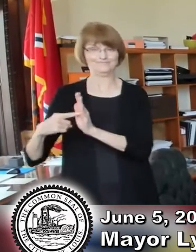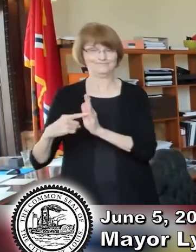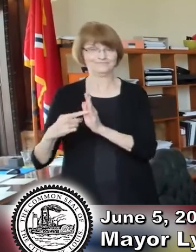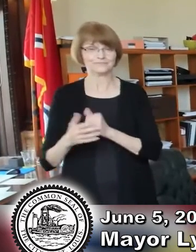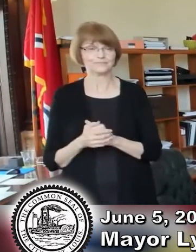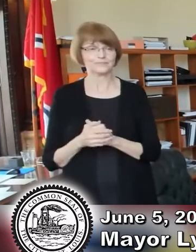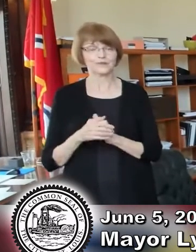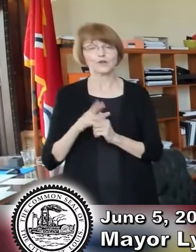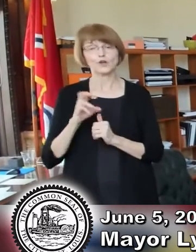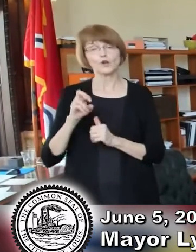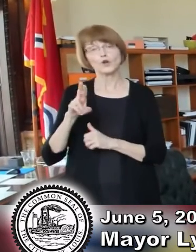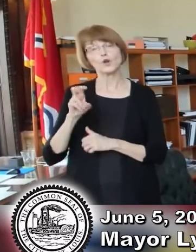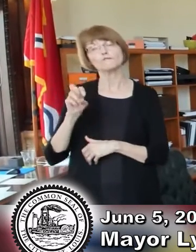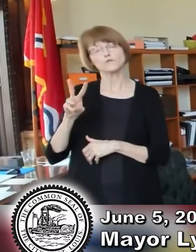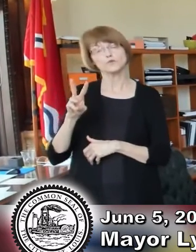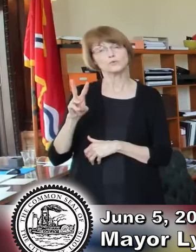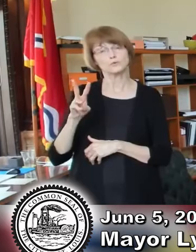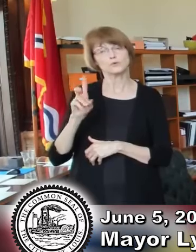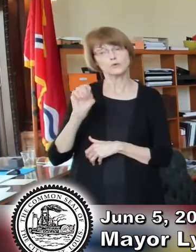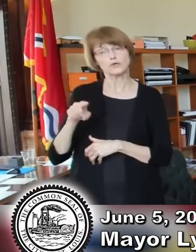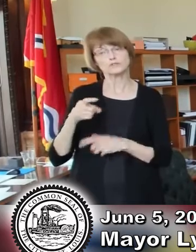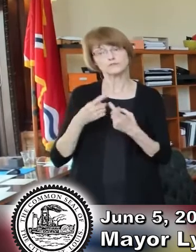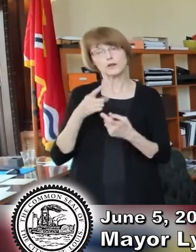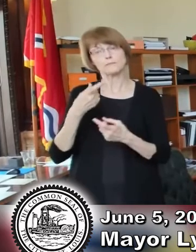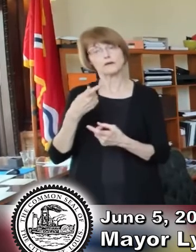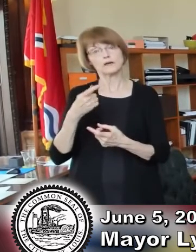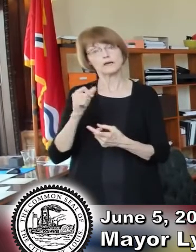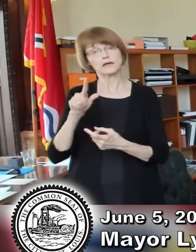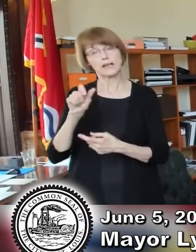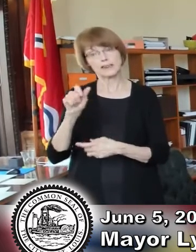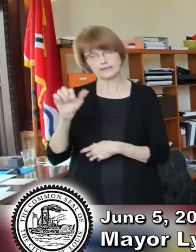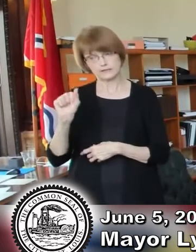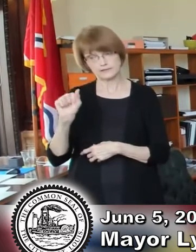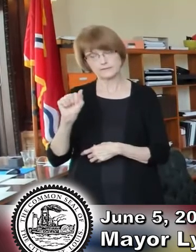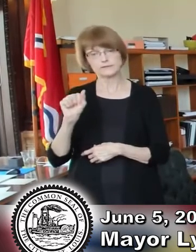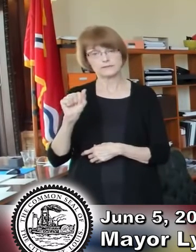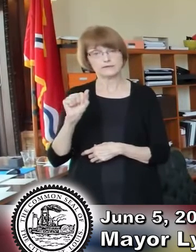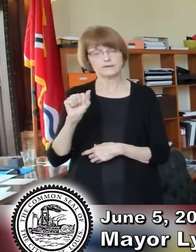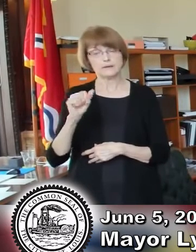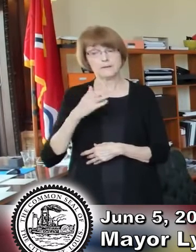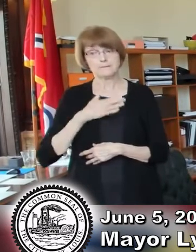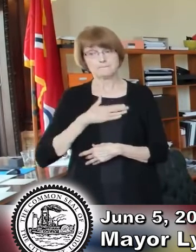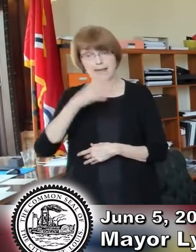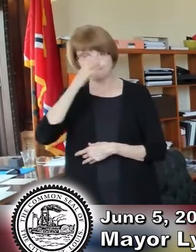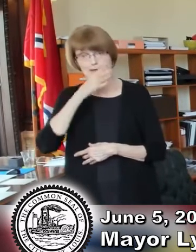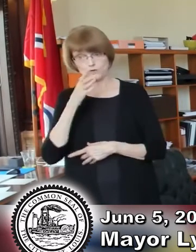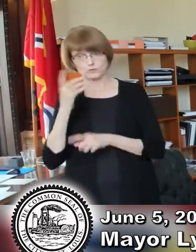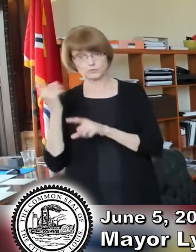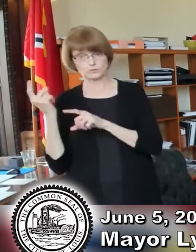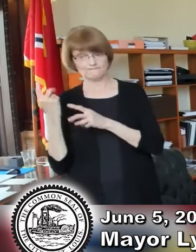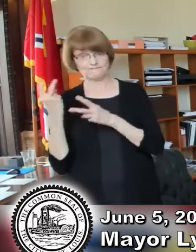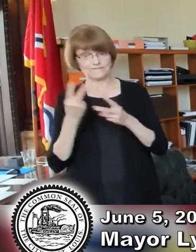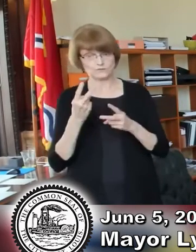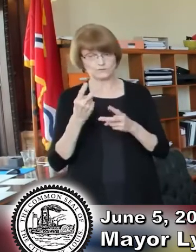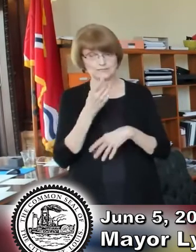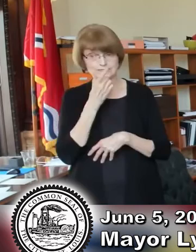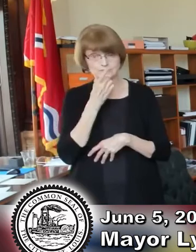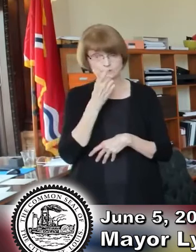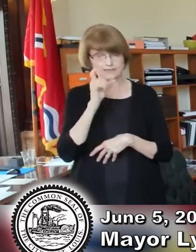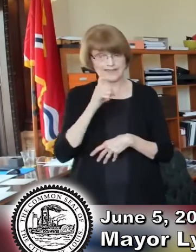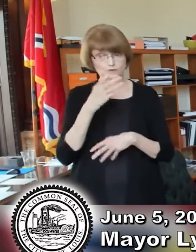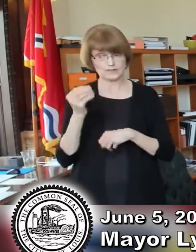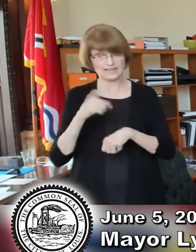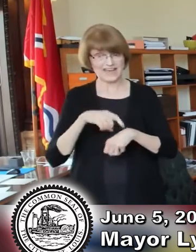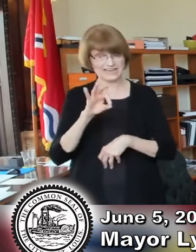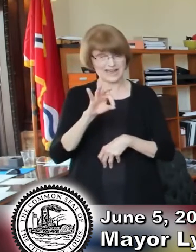A curfew-related question, Mayor, from Galena. Her parents are coming over for dinner. Do they have to leave by 9